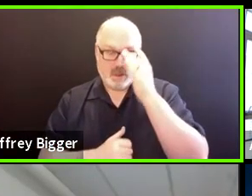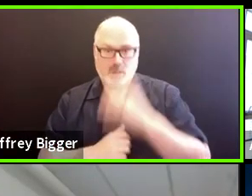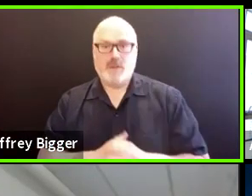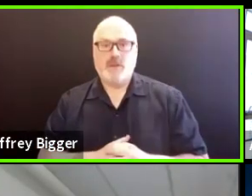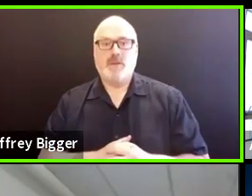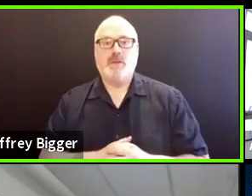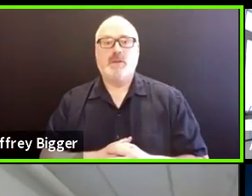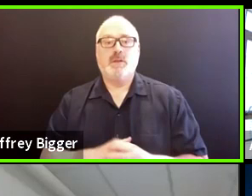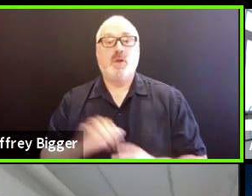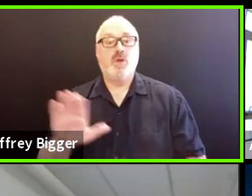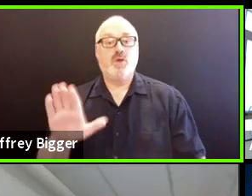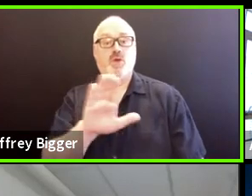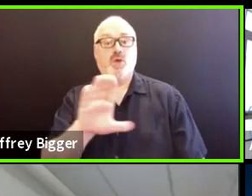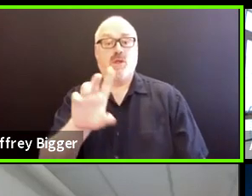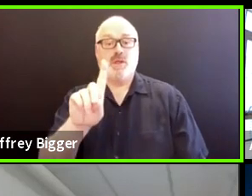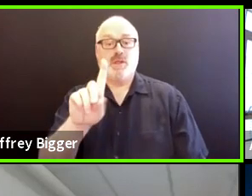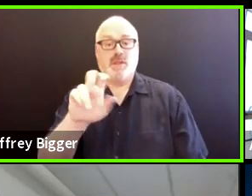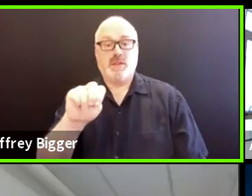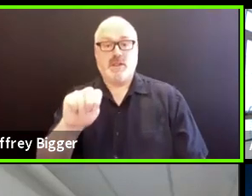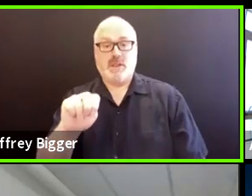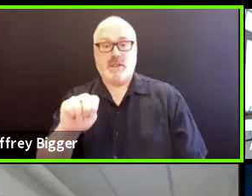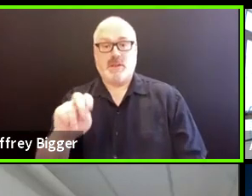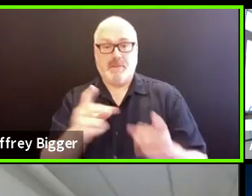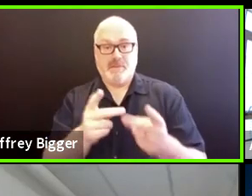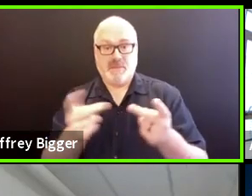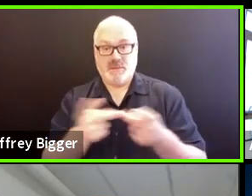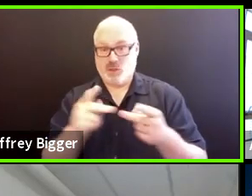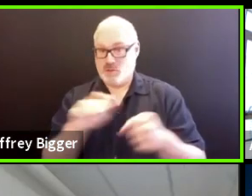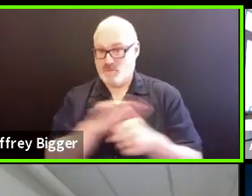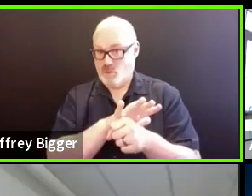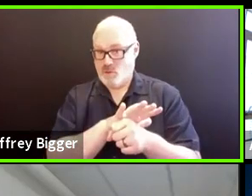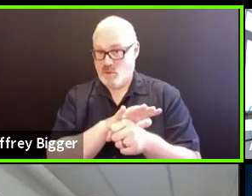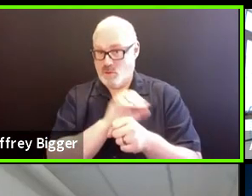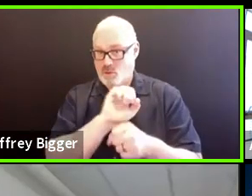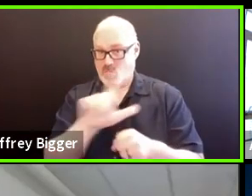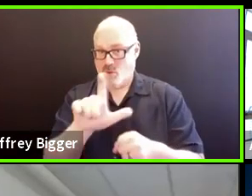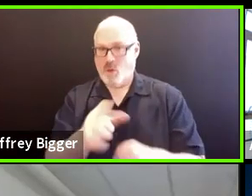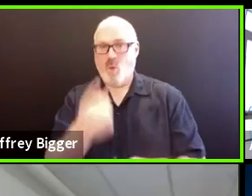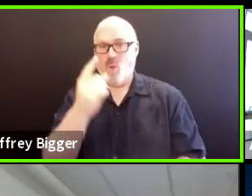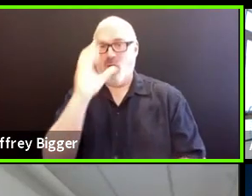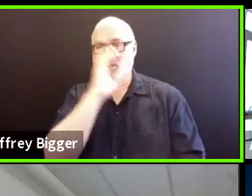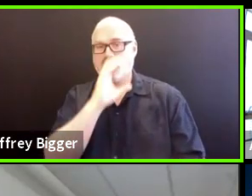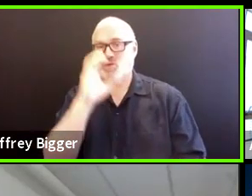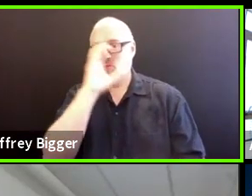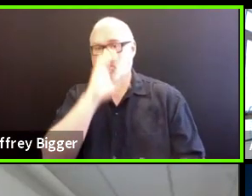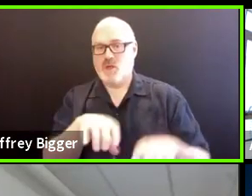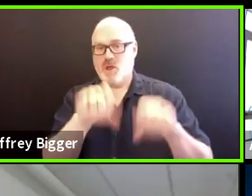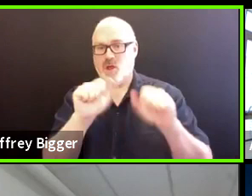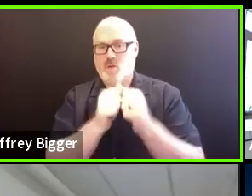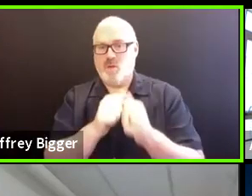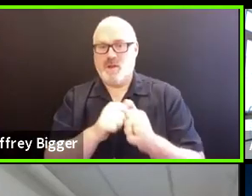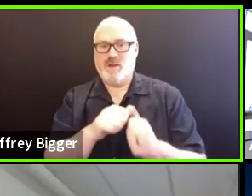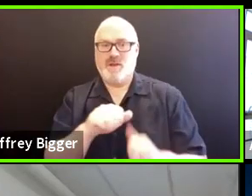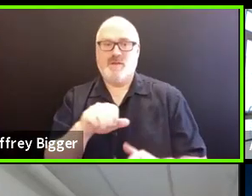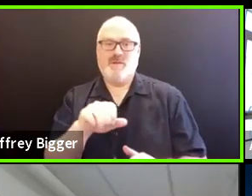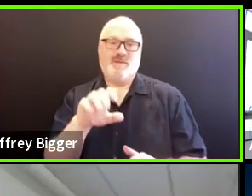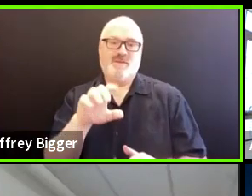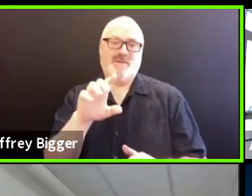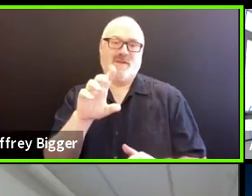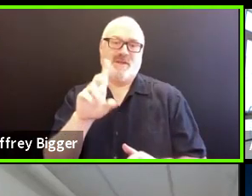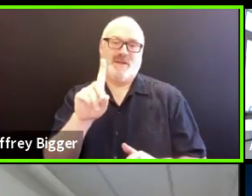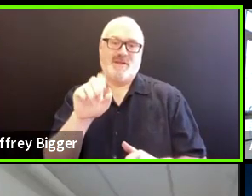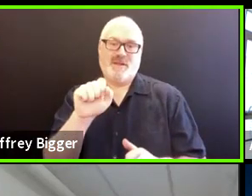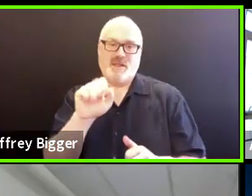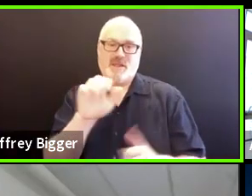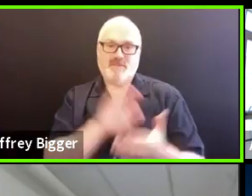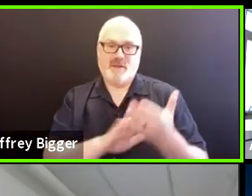Are all your dean positions filled then? The one search that we conducted was the Dean of the College of Education Behavioral